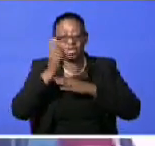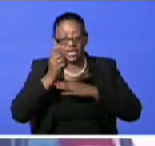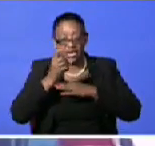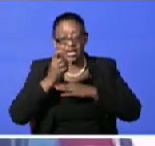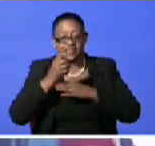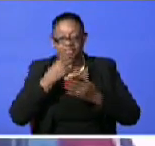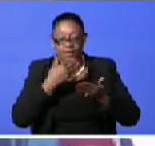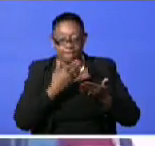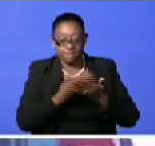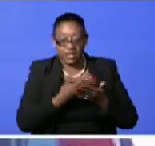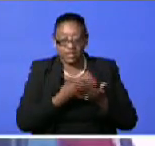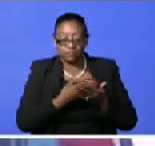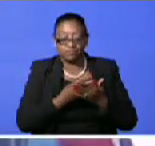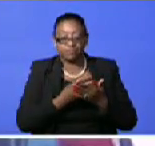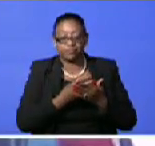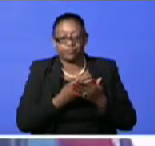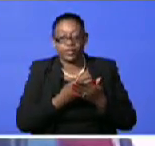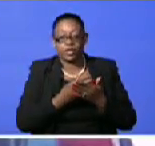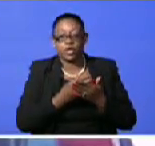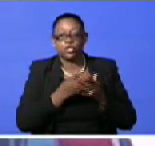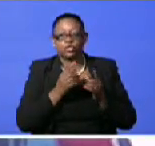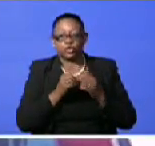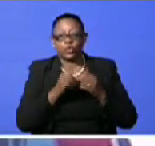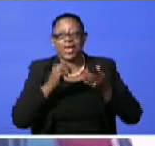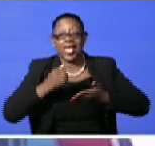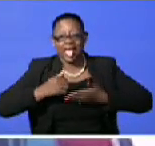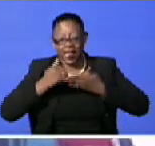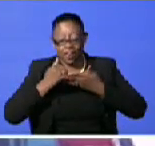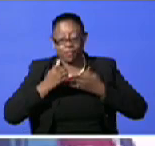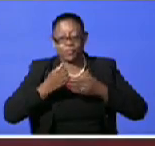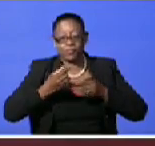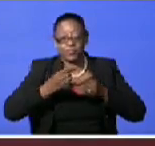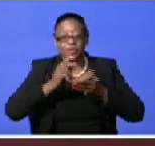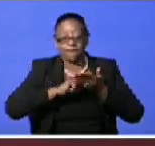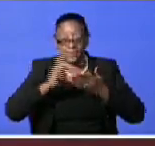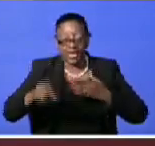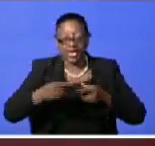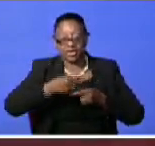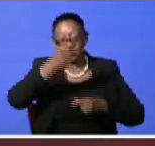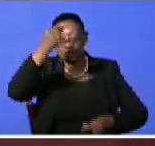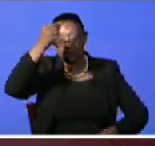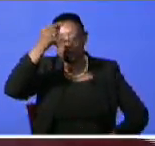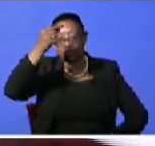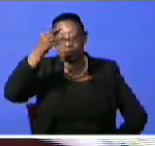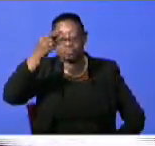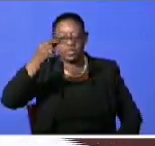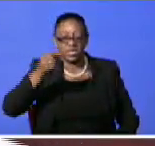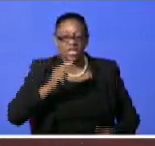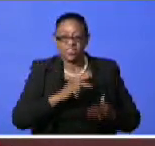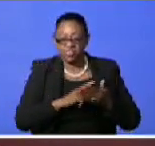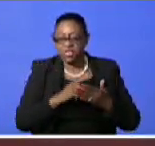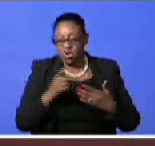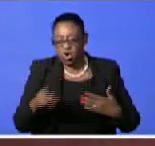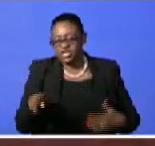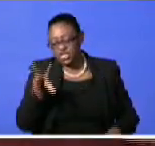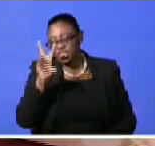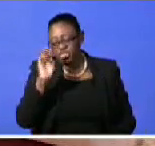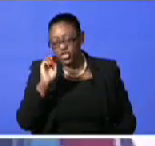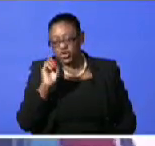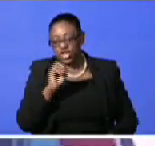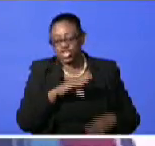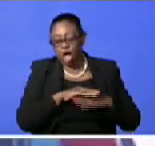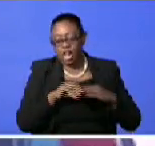donations towards this initiative. Each white cane costs around $30 landed. At this